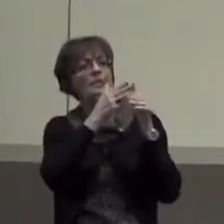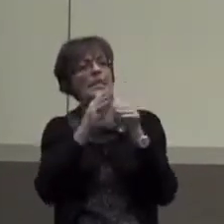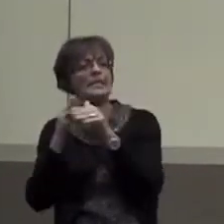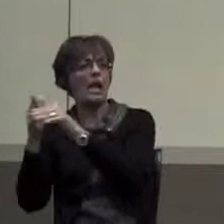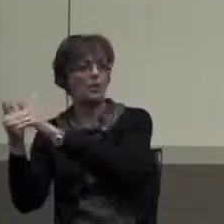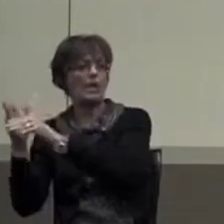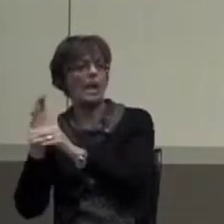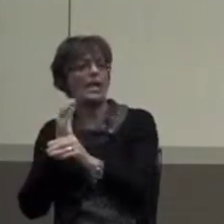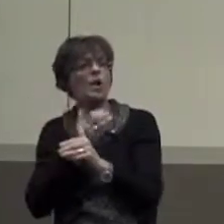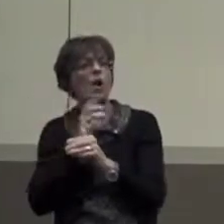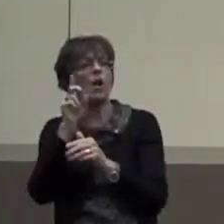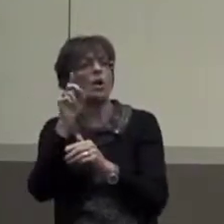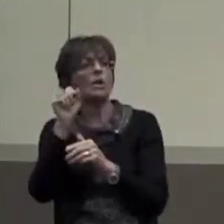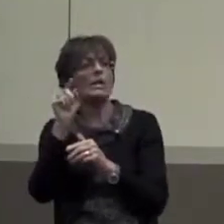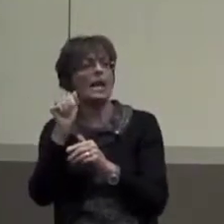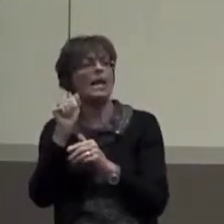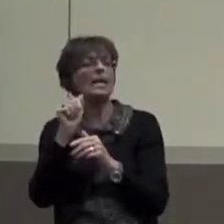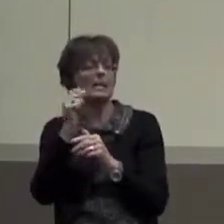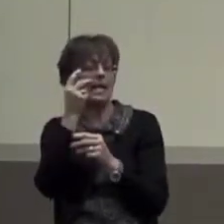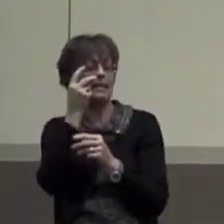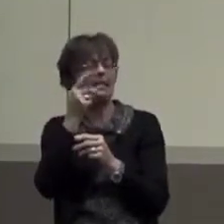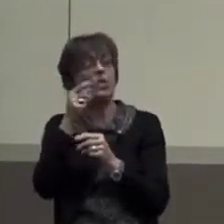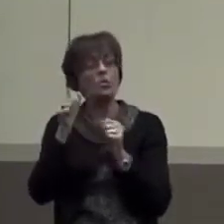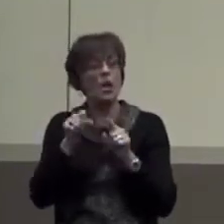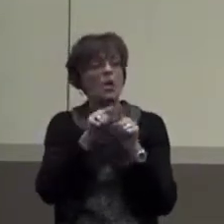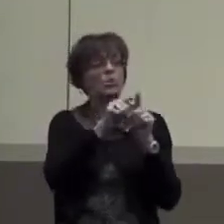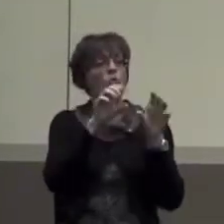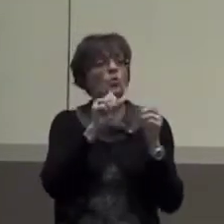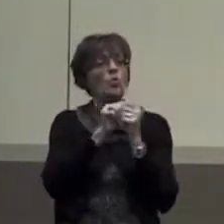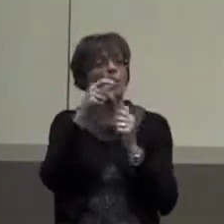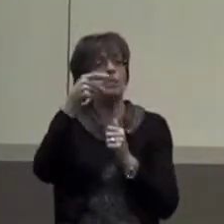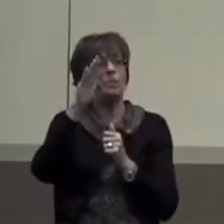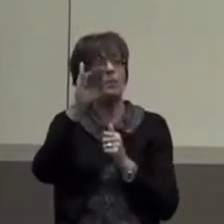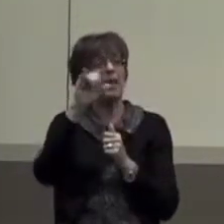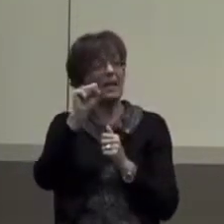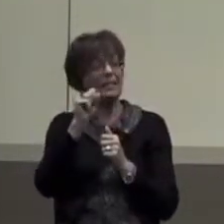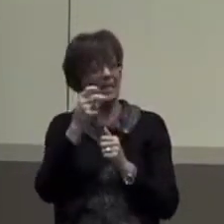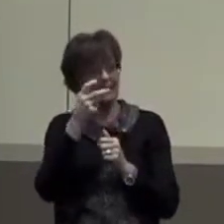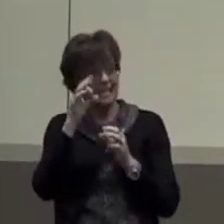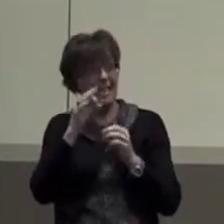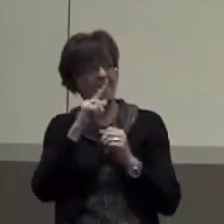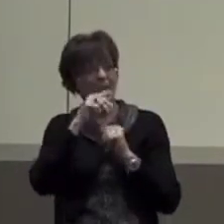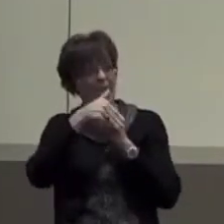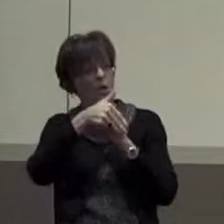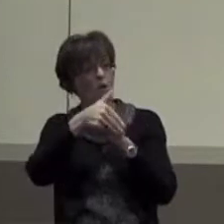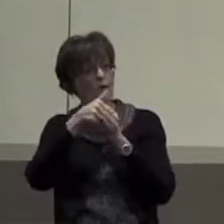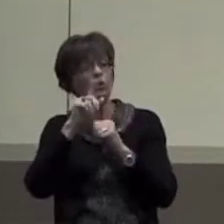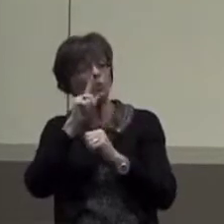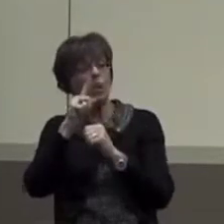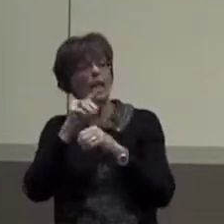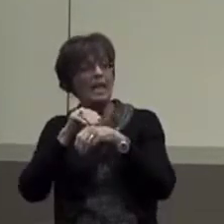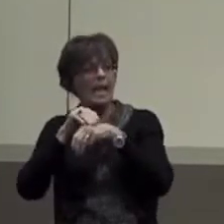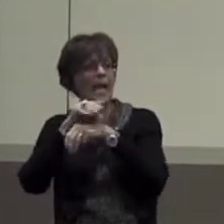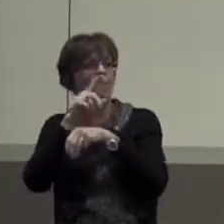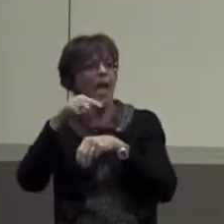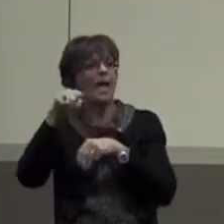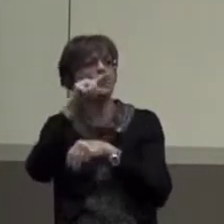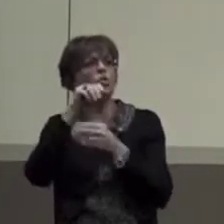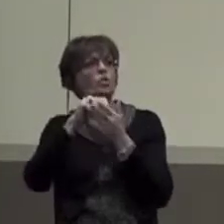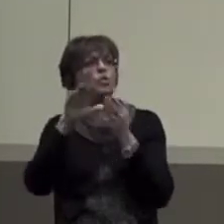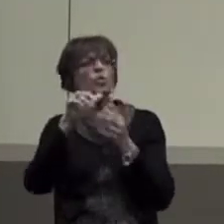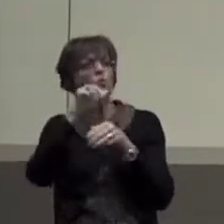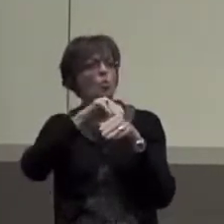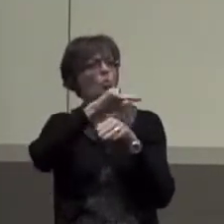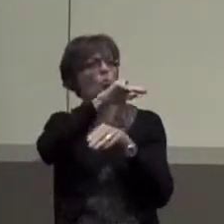with the PBIS and see if the interventions actually make an impact on the types of students who are being referred to the office. So not